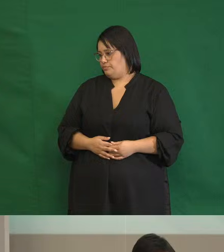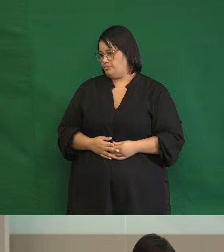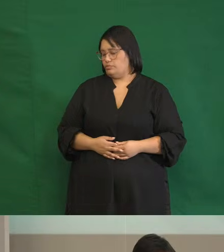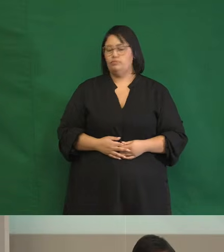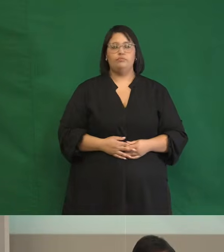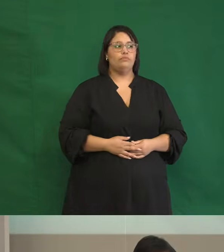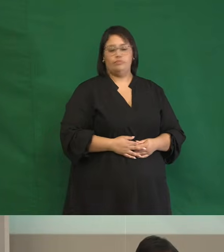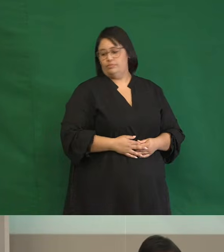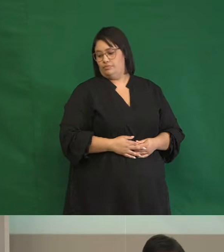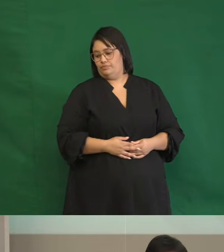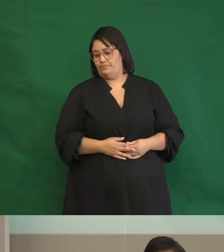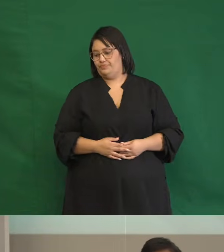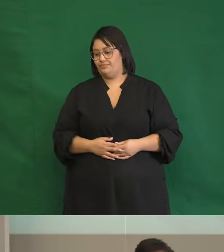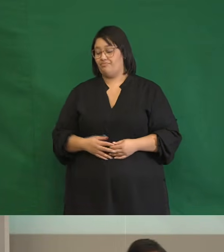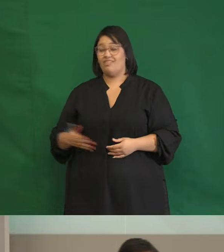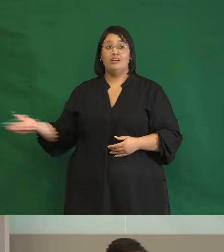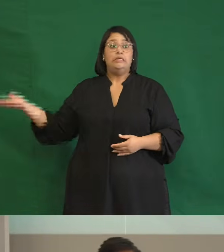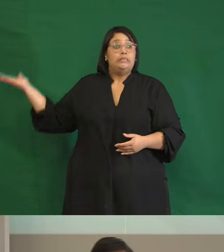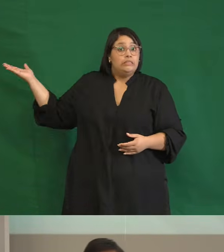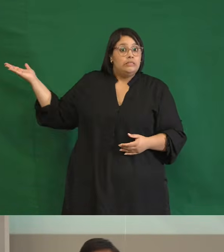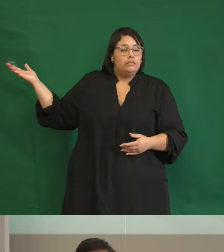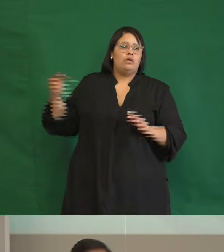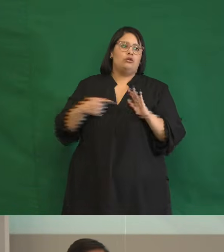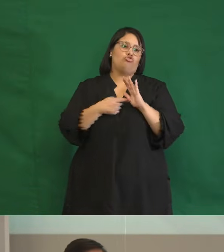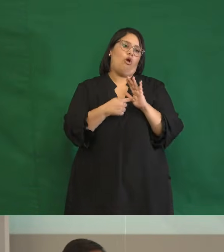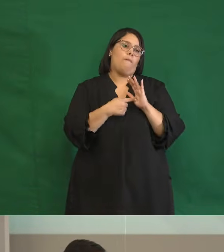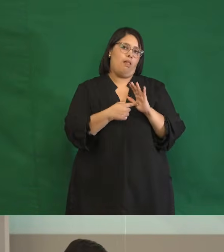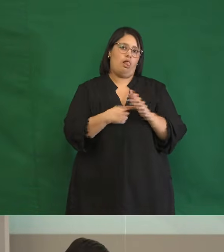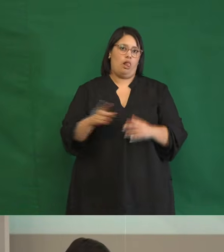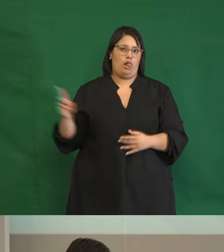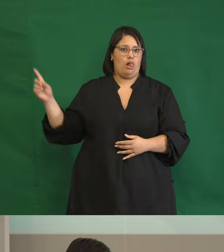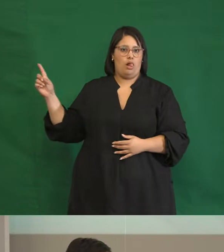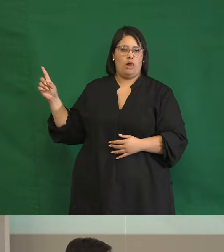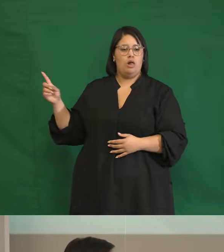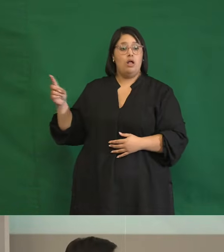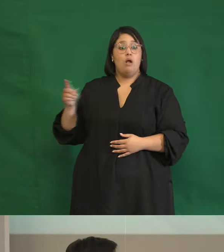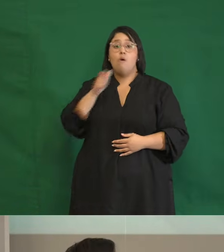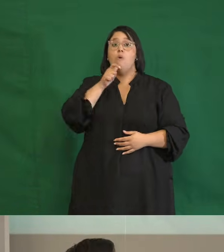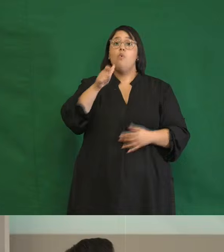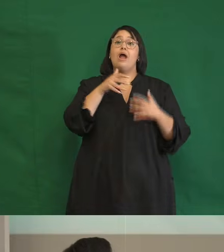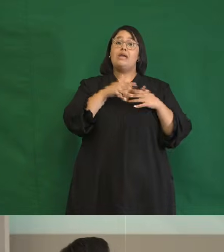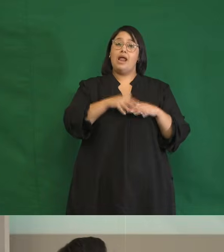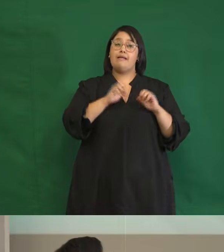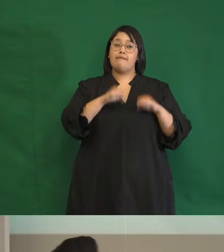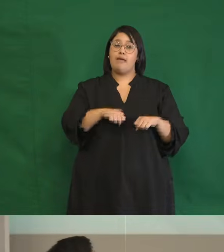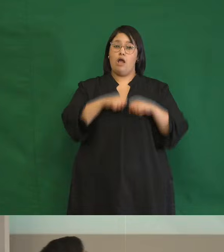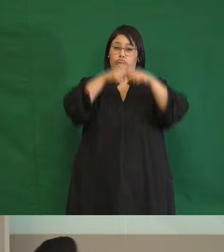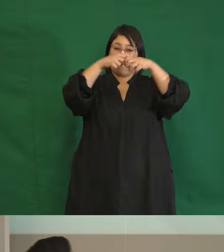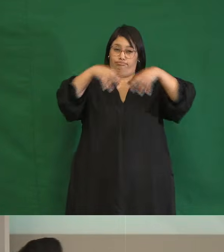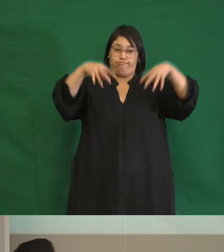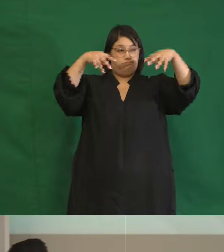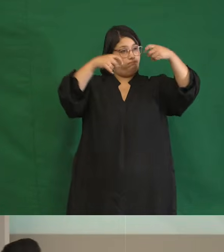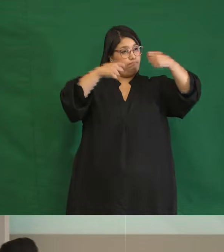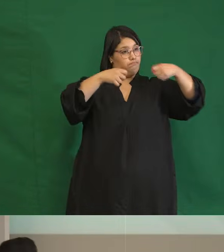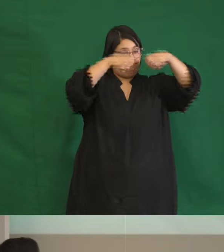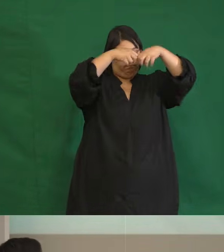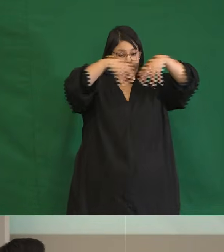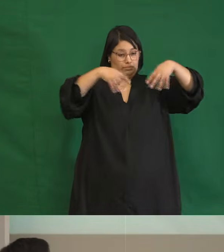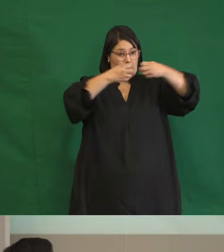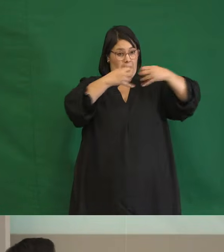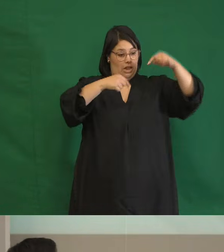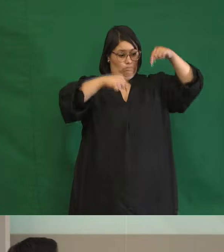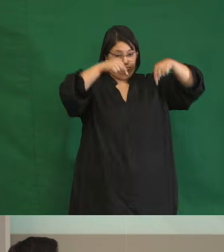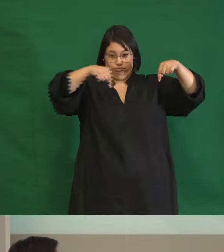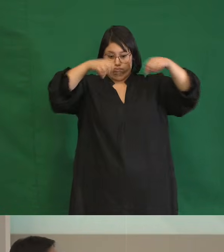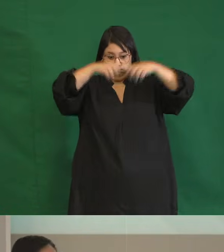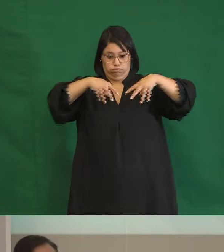There we go. And here is just another example of how intricate these WordNets really can be. This is an example that